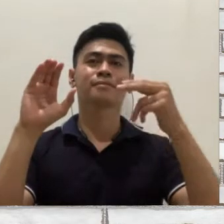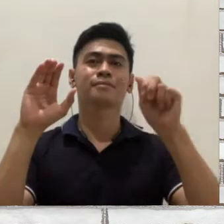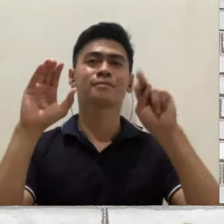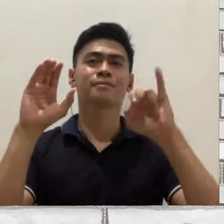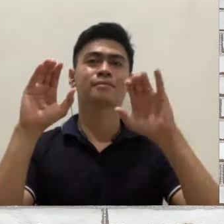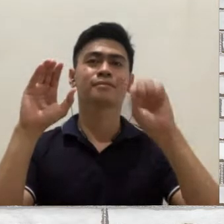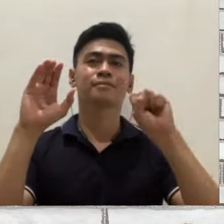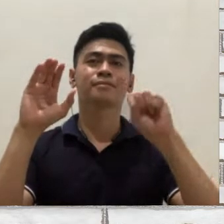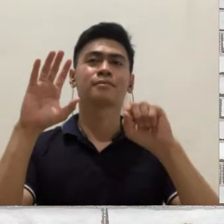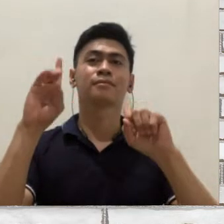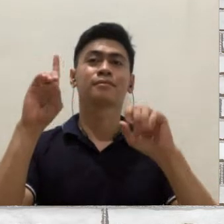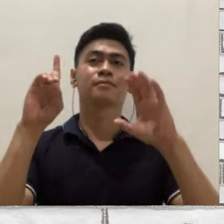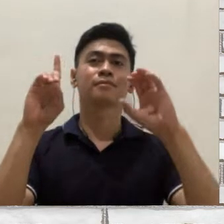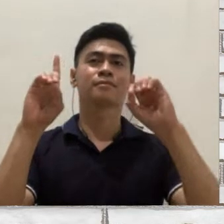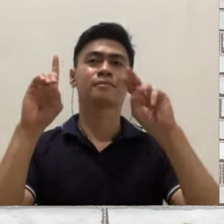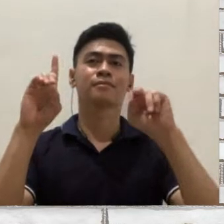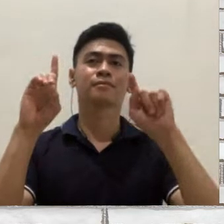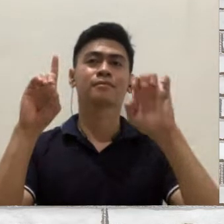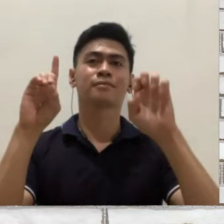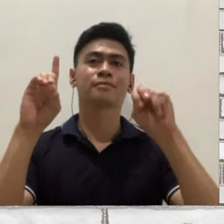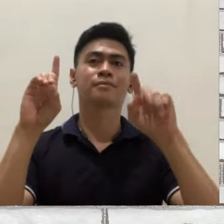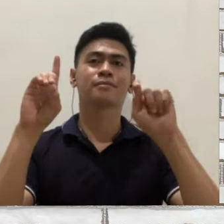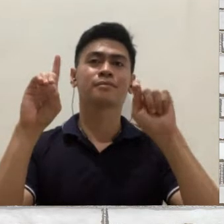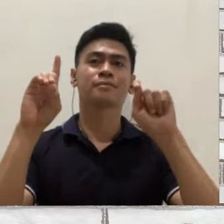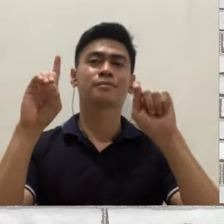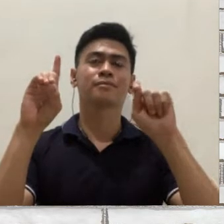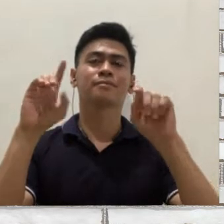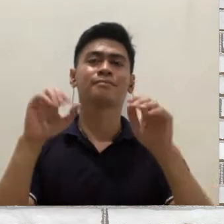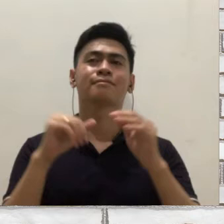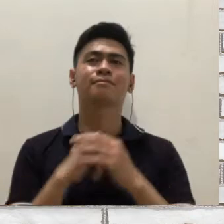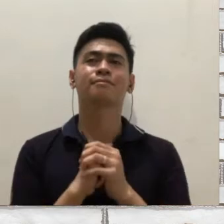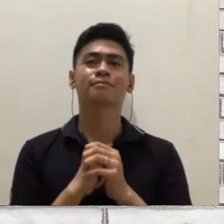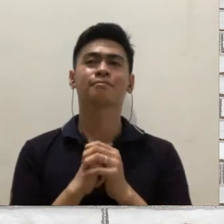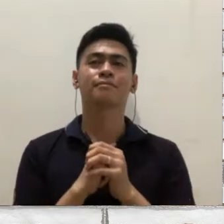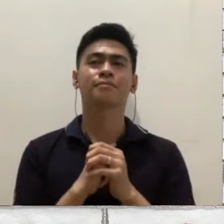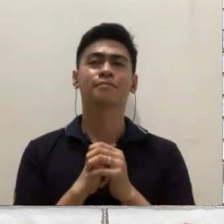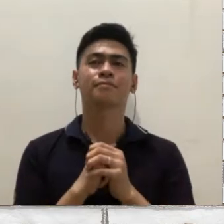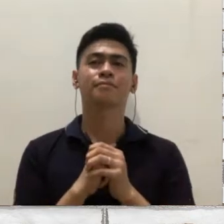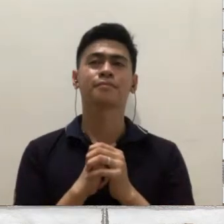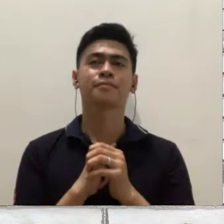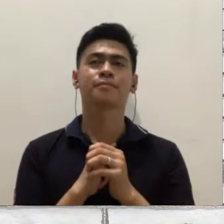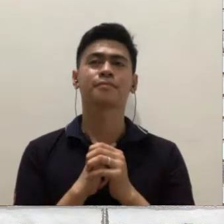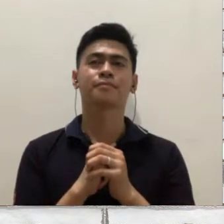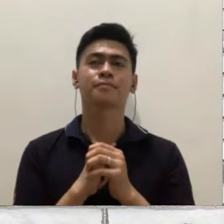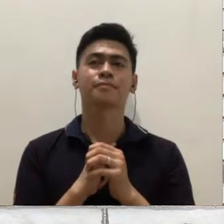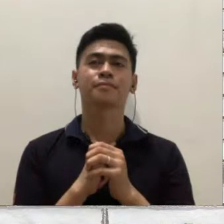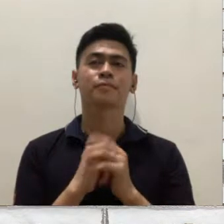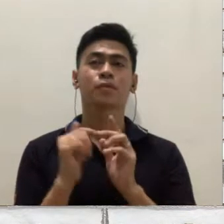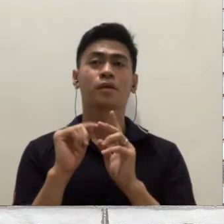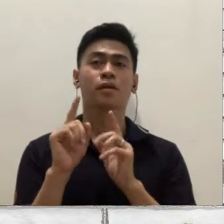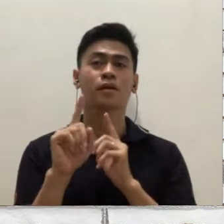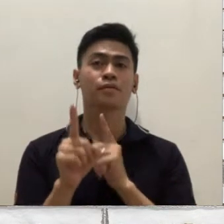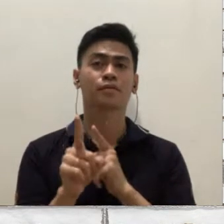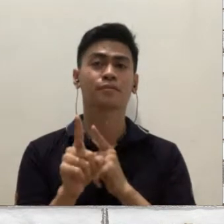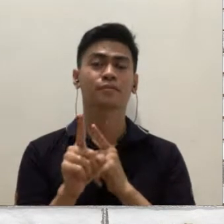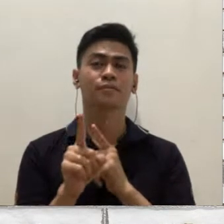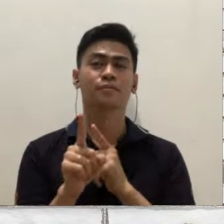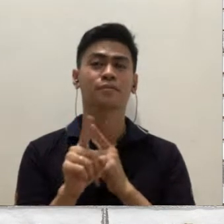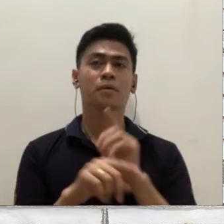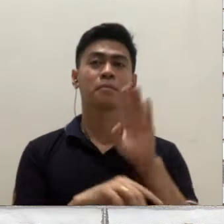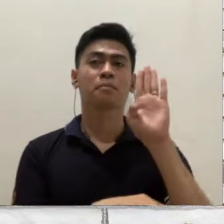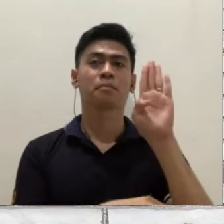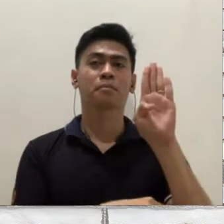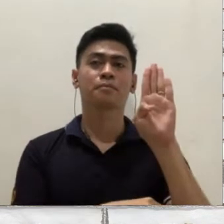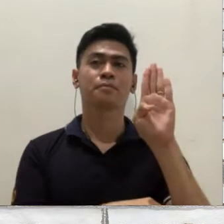A. Coherence. B. Unity. C. Mechanics. D. Content.